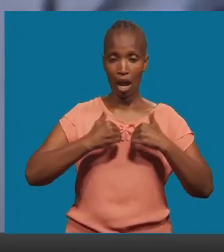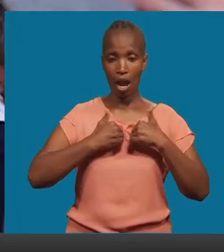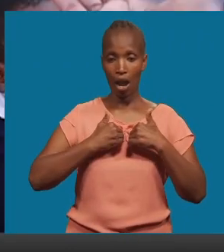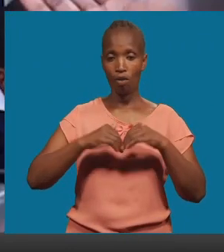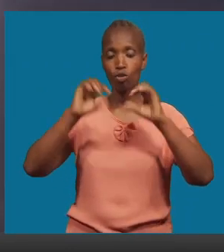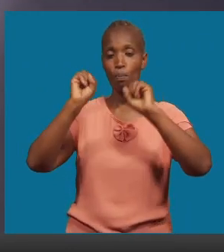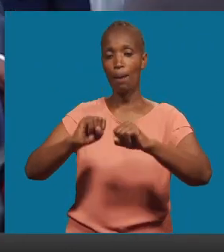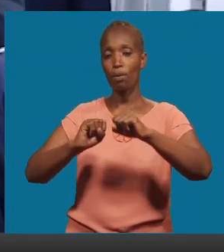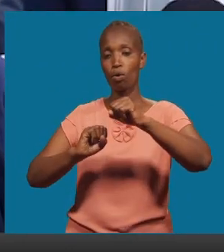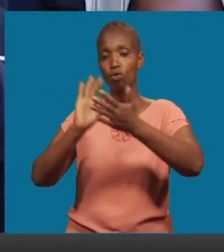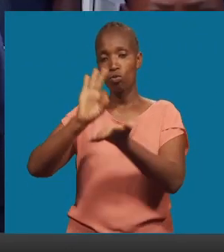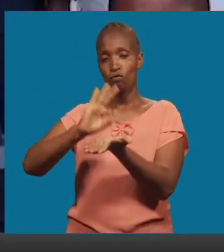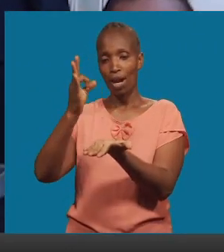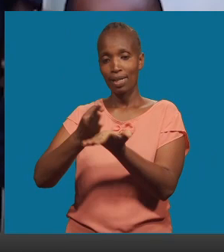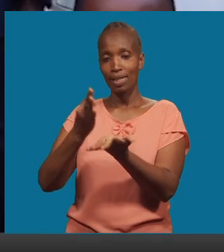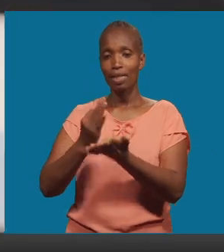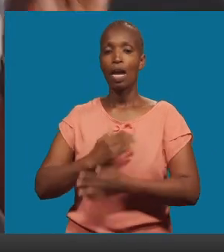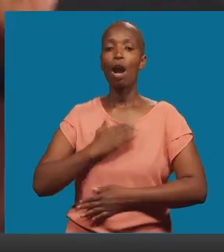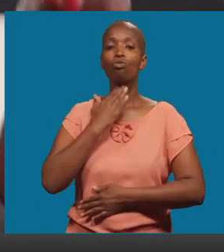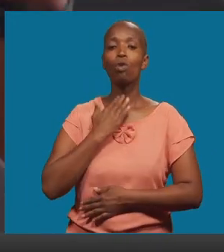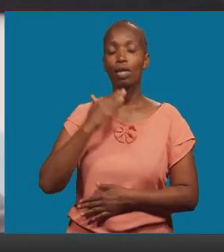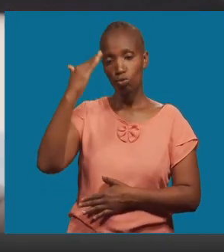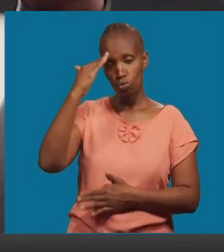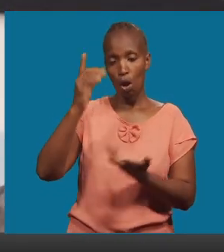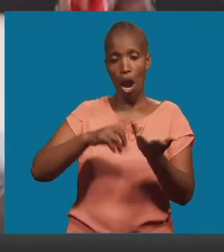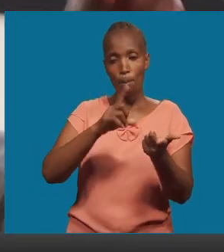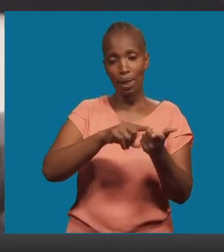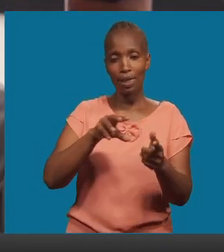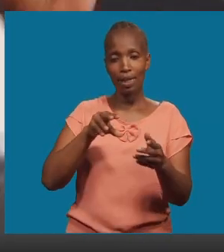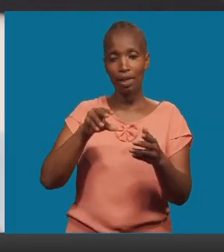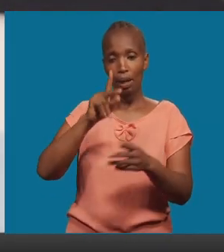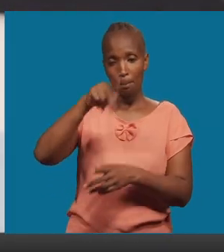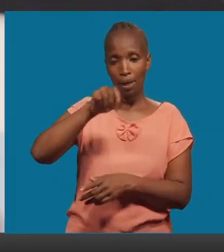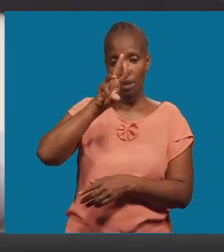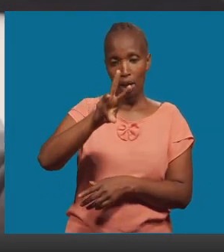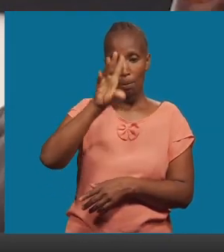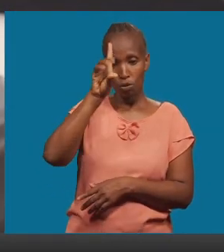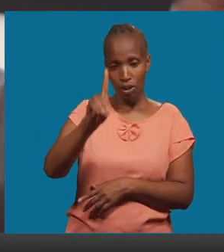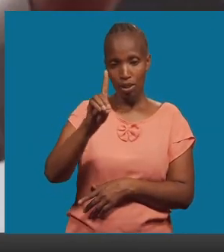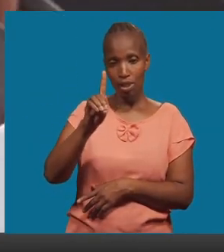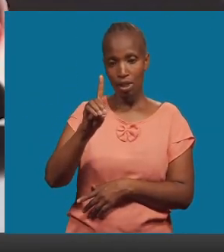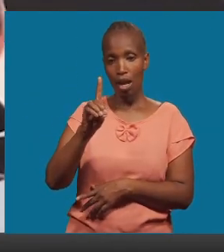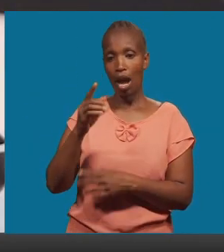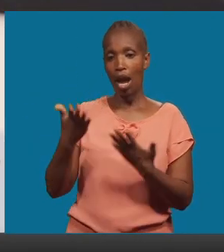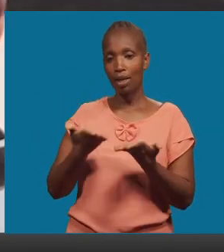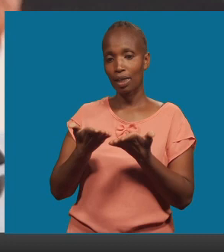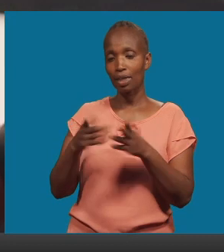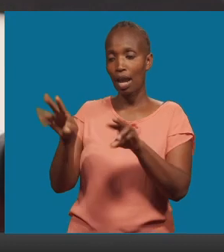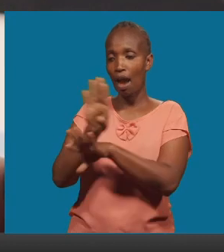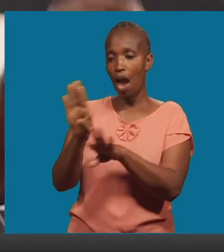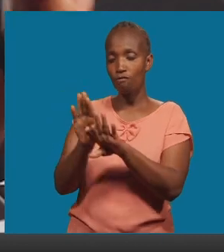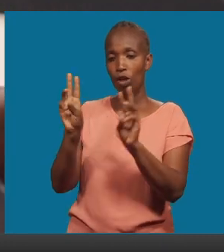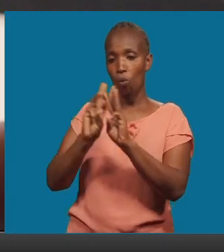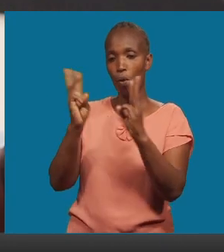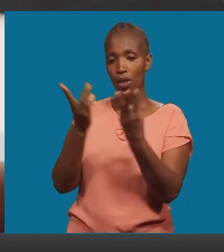za walemavu ili kurahisisha ufadhili wao. From every ward, I want to know how many disabled children,